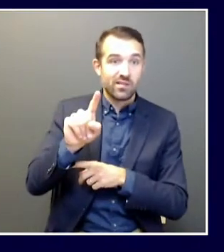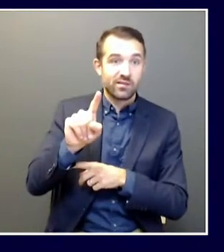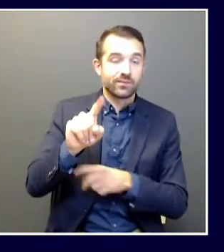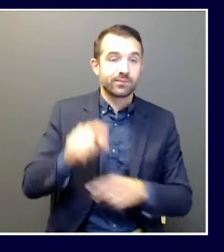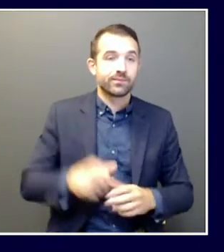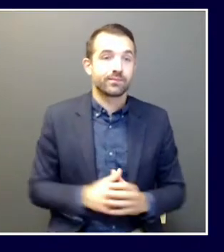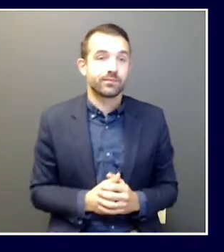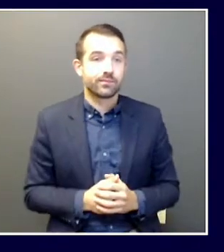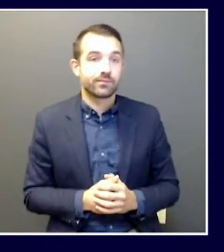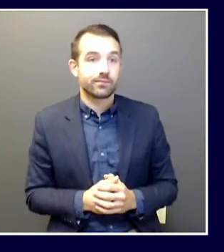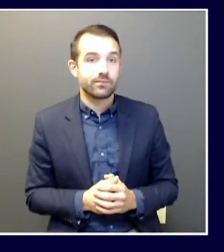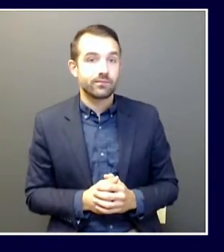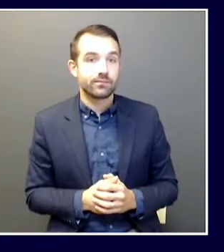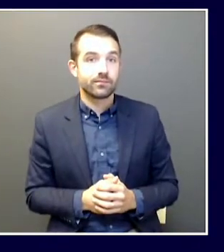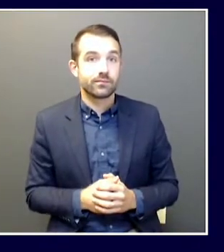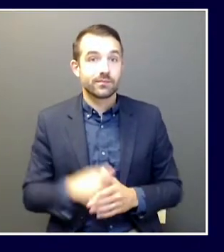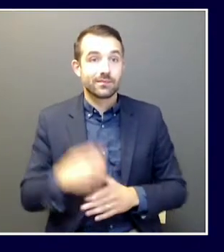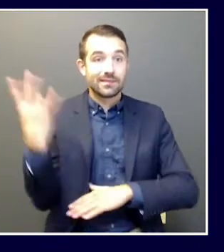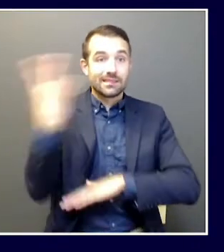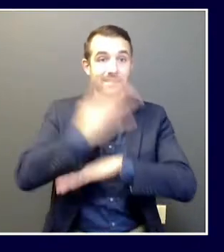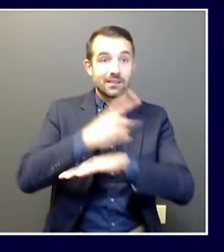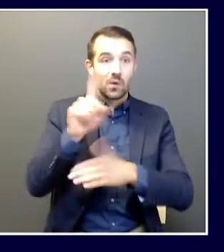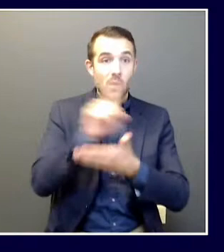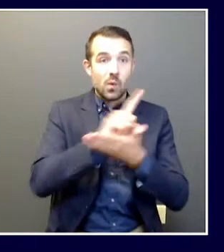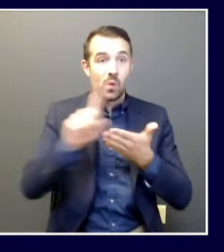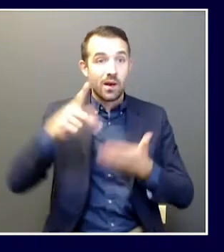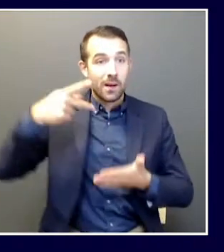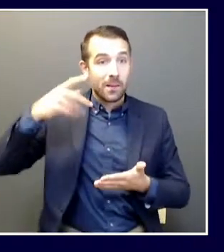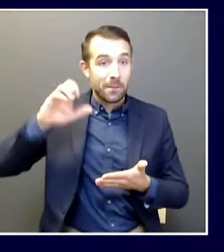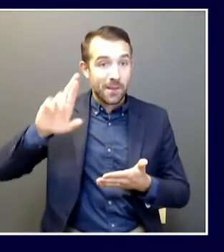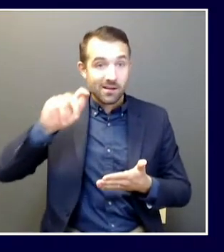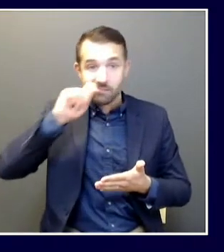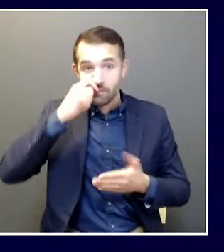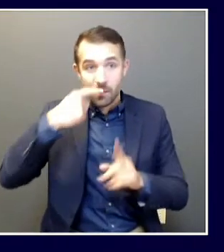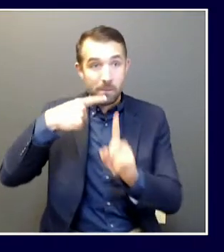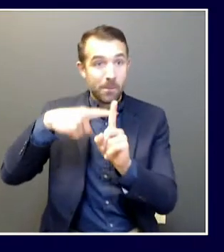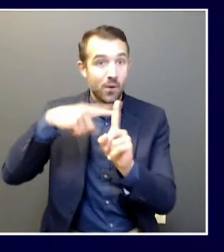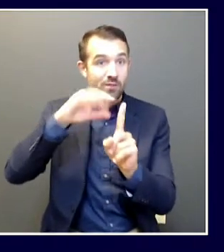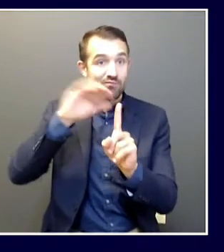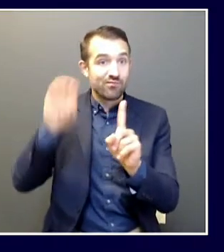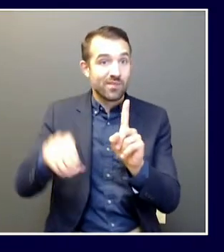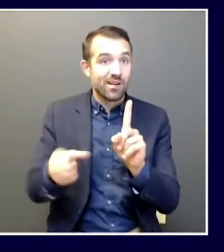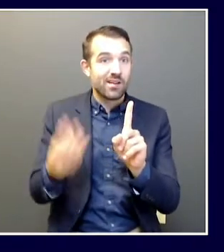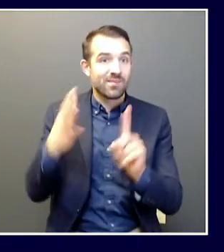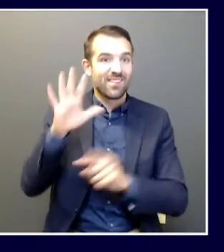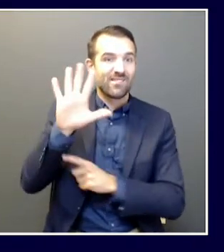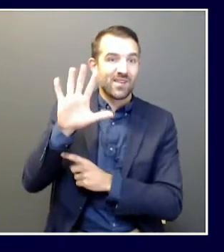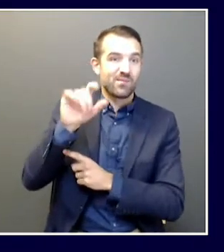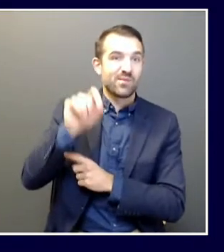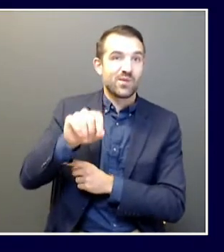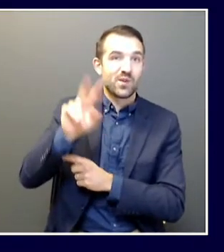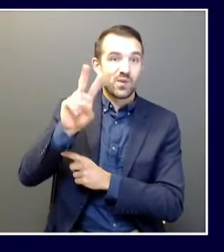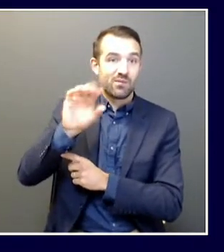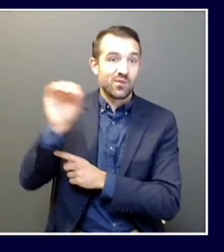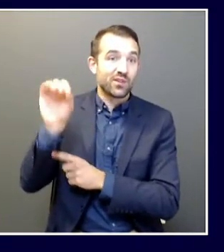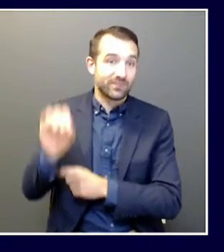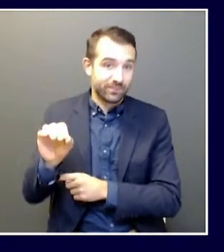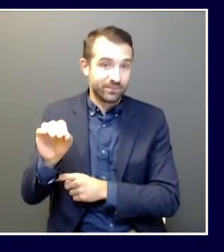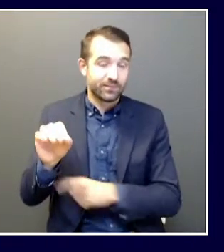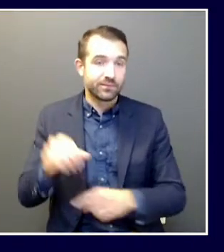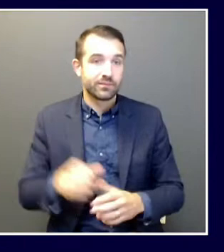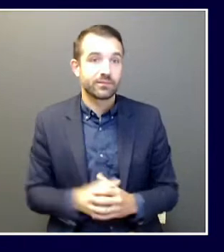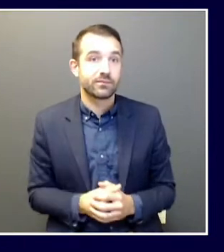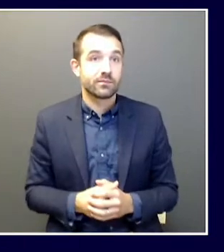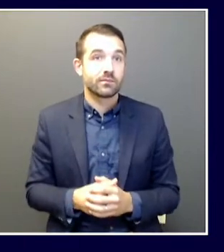7-day PCR positivity rate in Maine stands at 5.2%. And our PCR